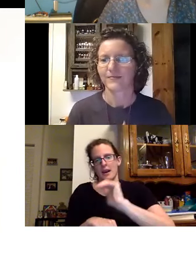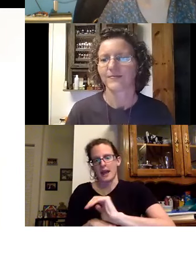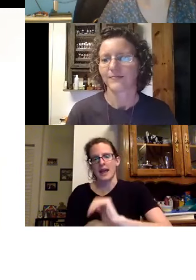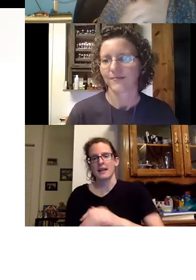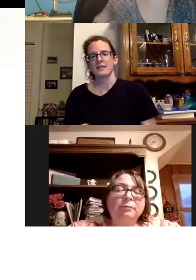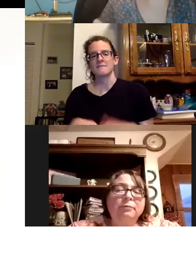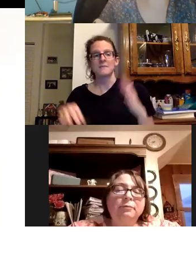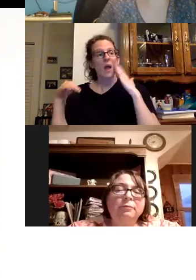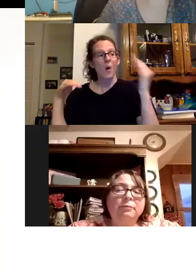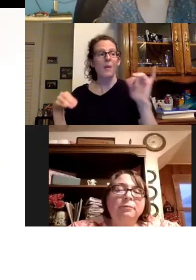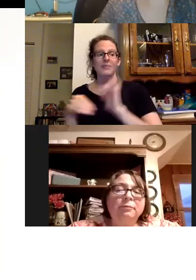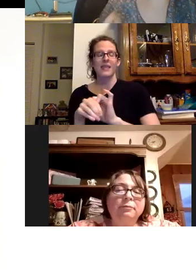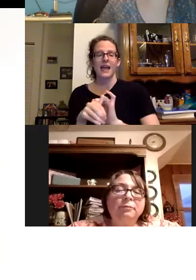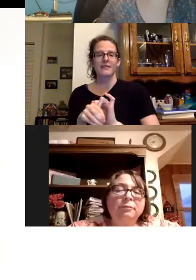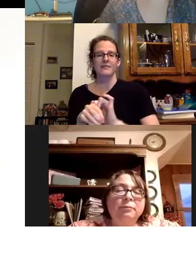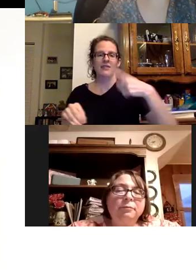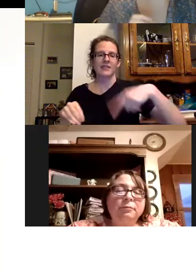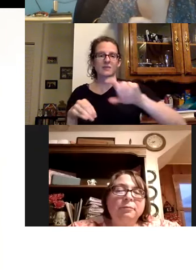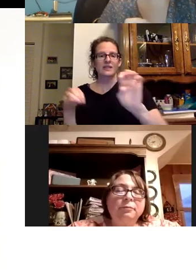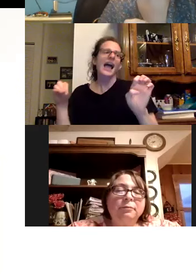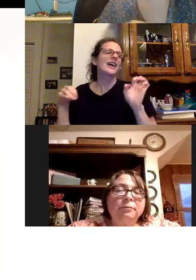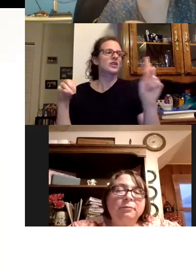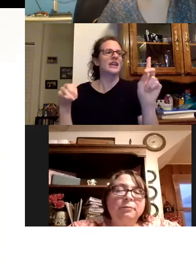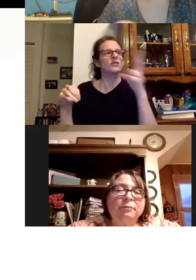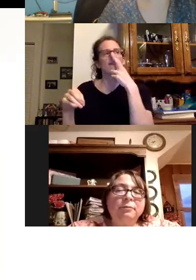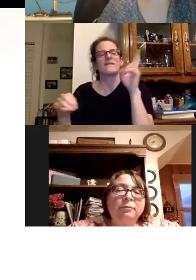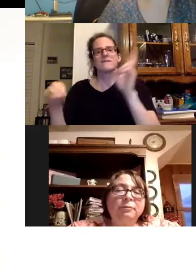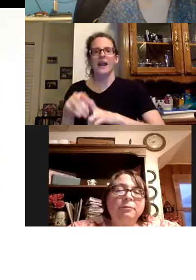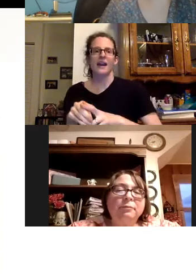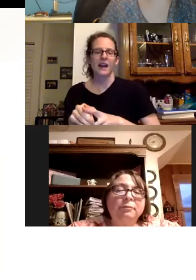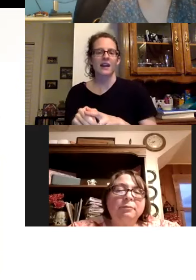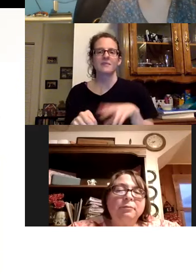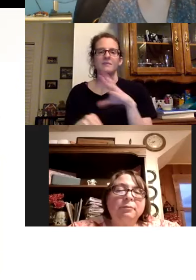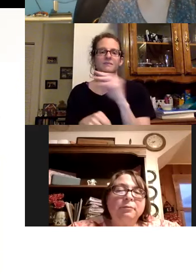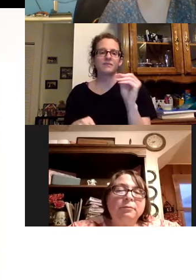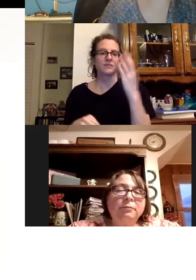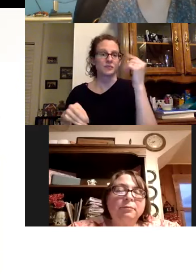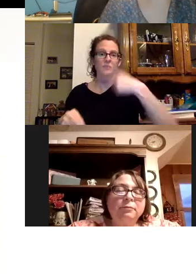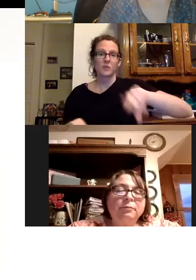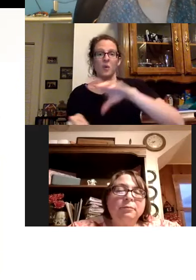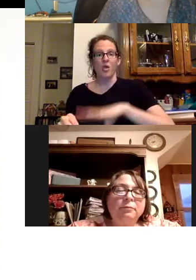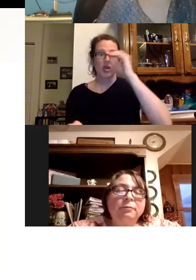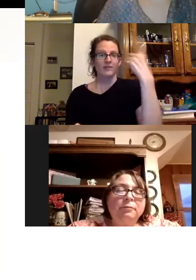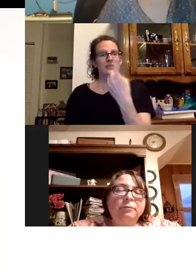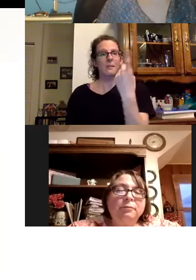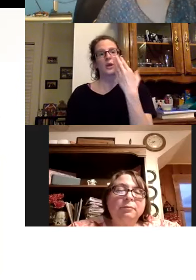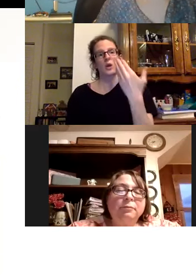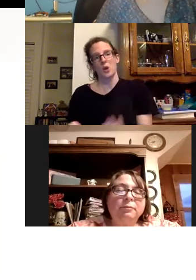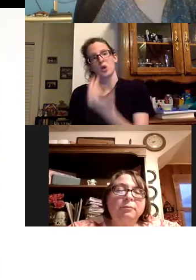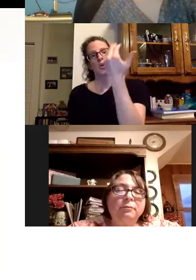I hope that this was educational, fun. I hope you learned something new, and